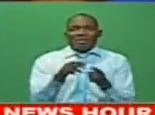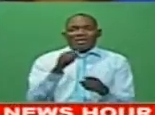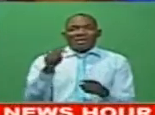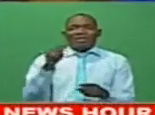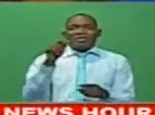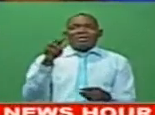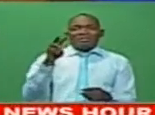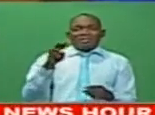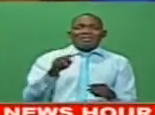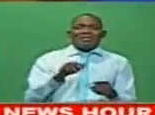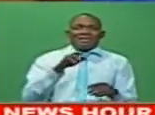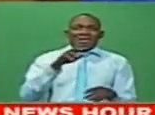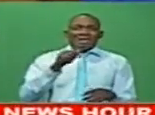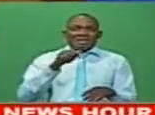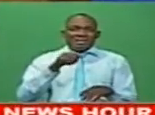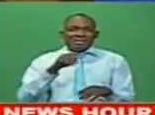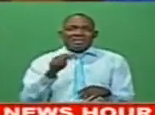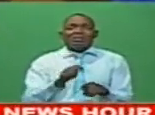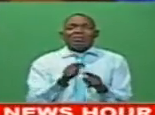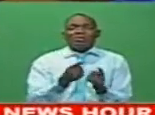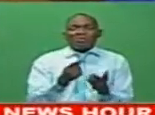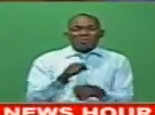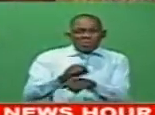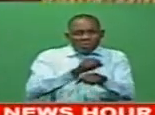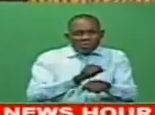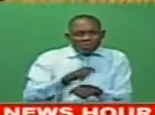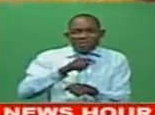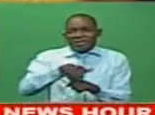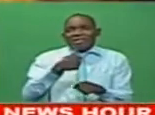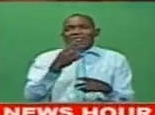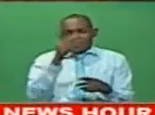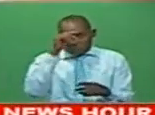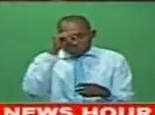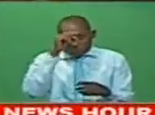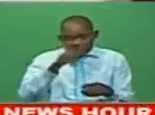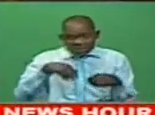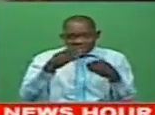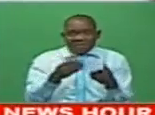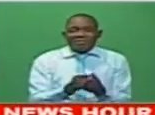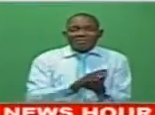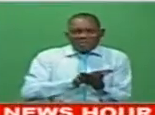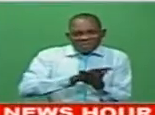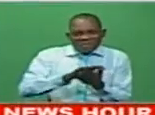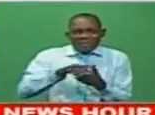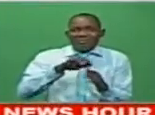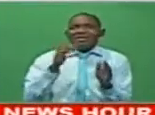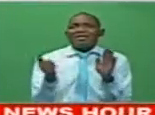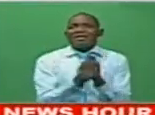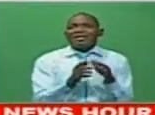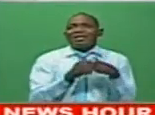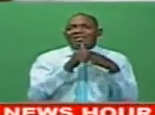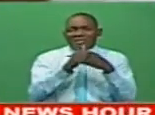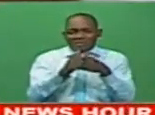2016, Act 921, to rid the system of any bottlenecks and provide a clear legal regime to guide